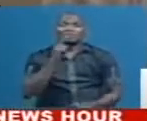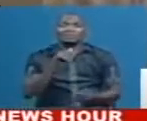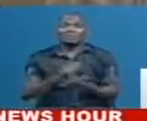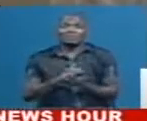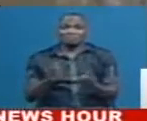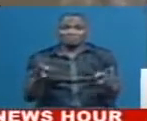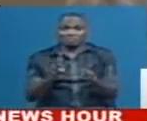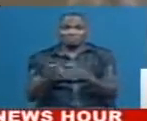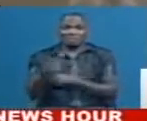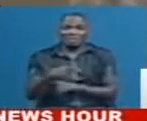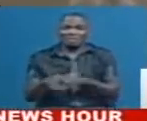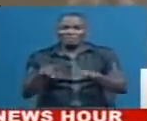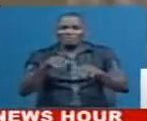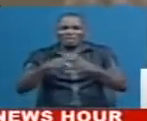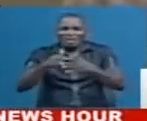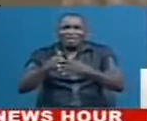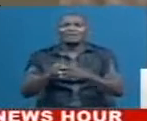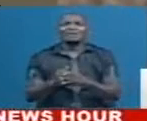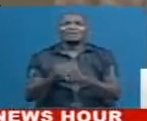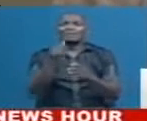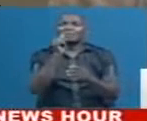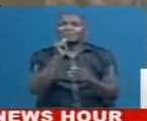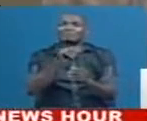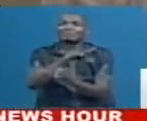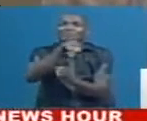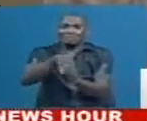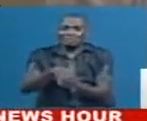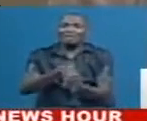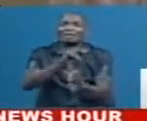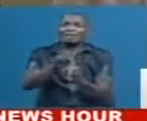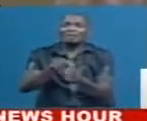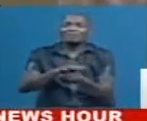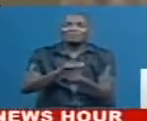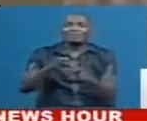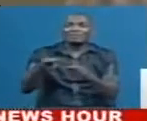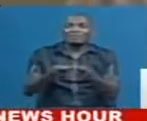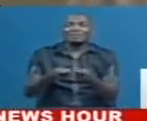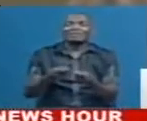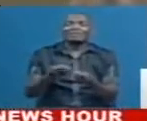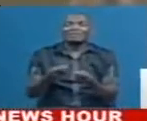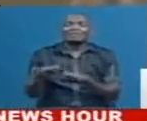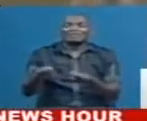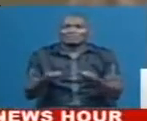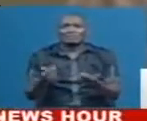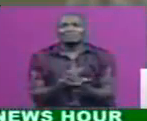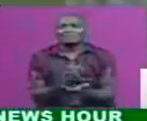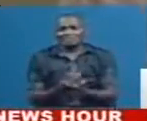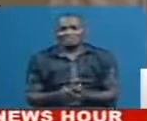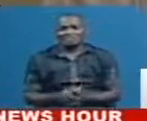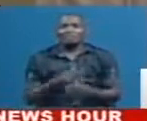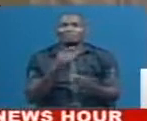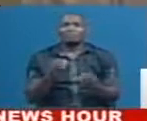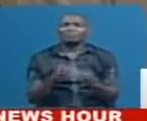here today to explore how the private sector can participate in improving land service delivery is